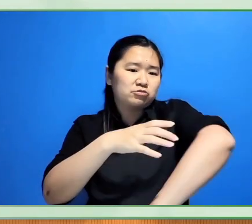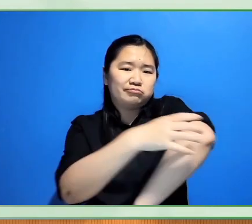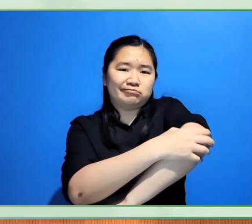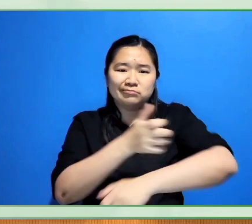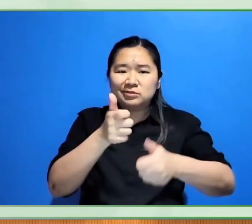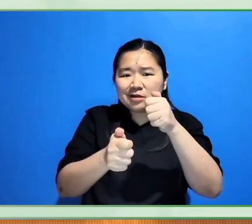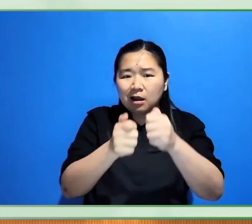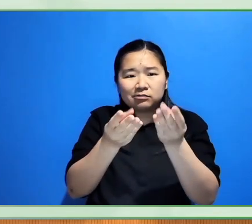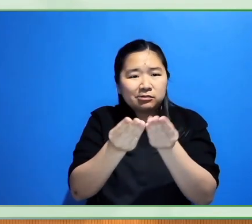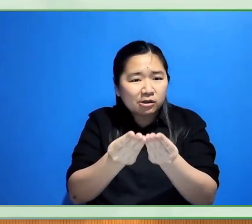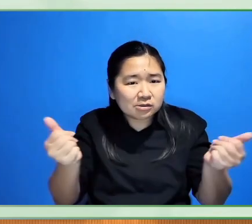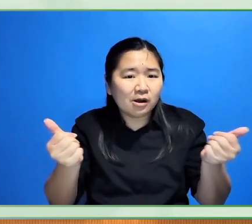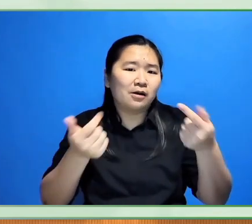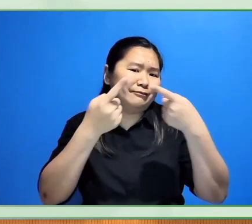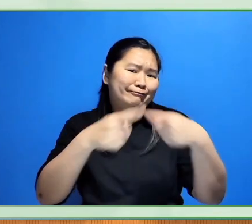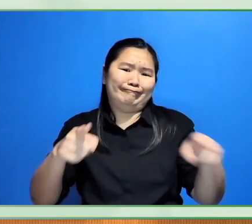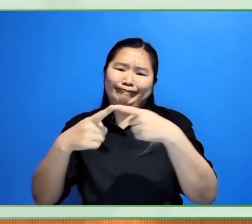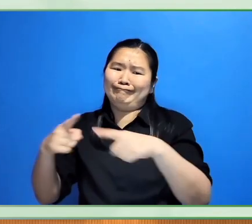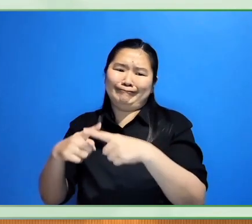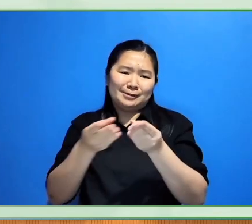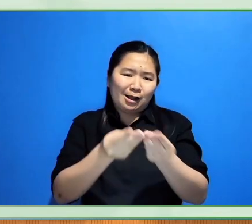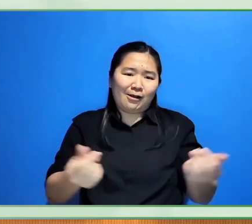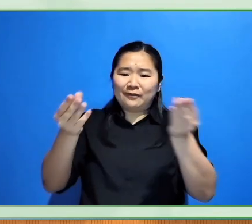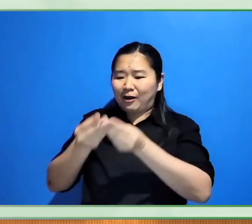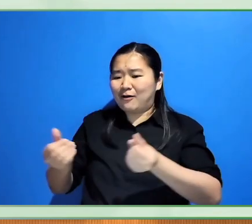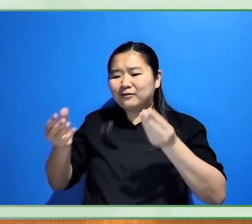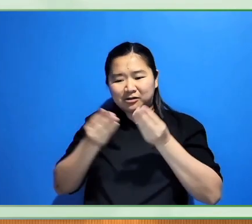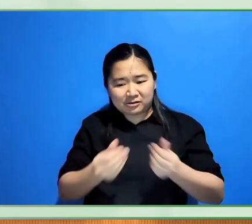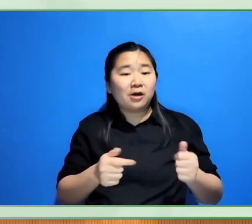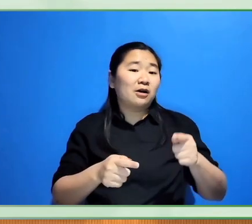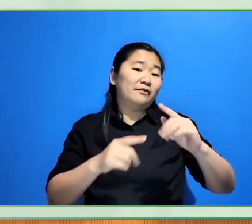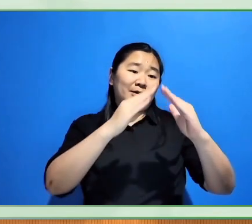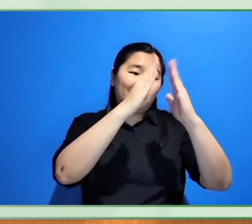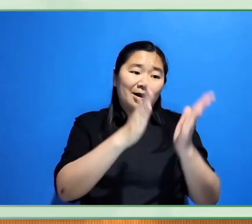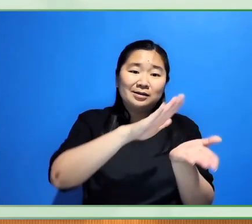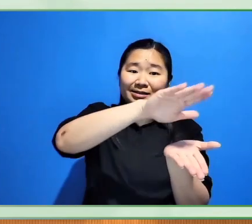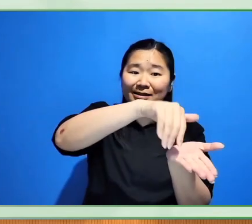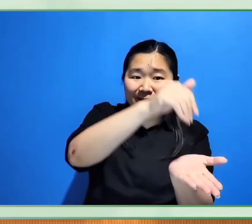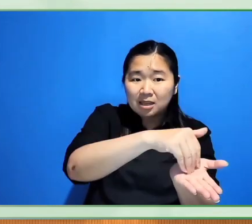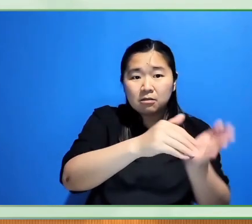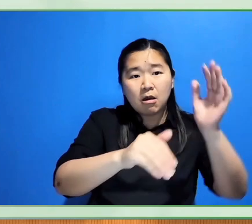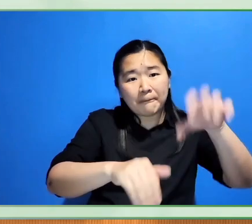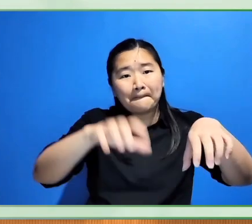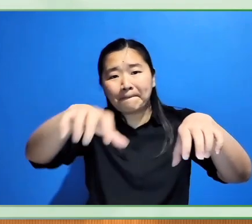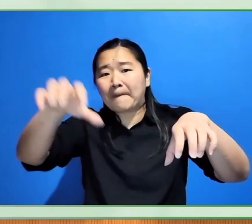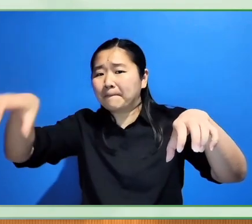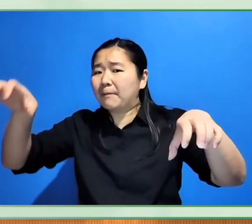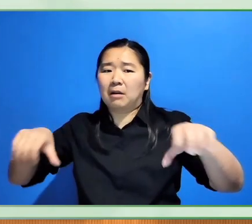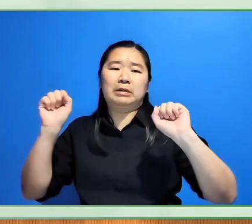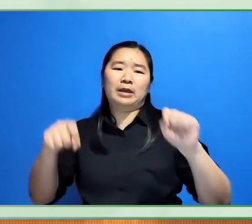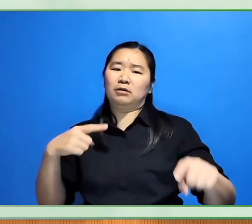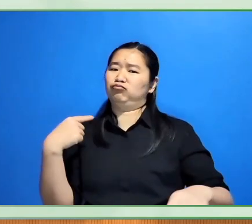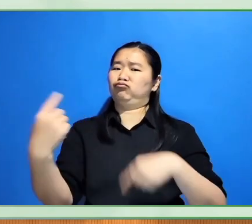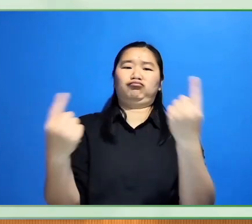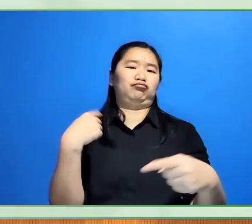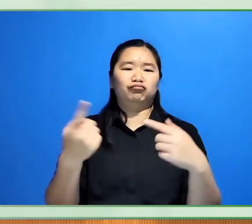time, more than expected for the patient, the after sales, et cetera, et cetera. So we still work with centers, but we have our own way of doing things. And this is one of